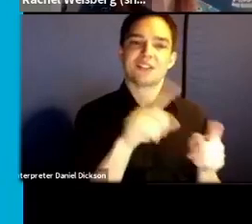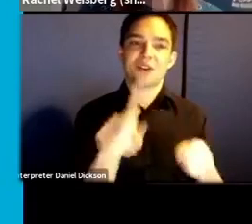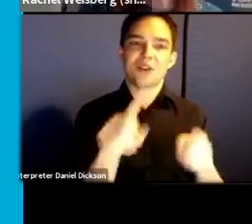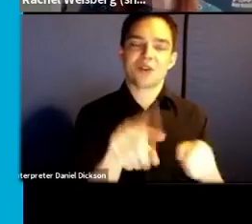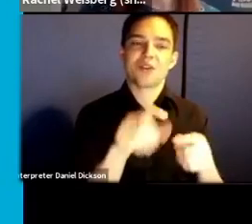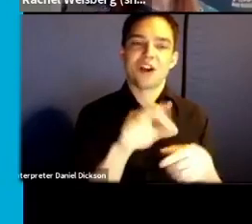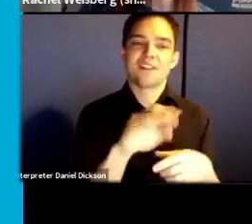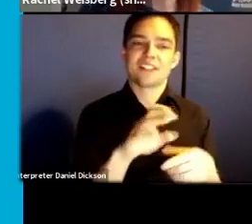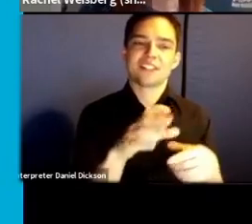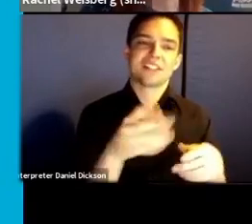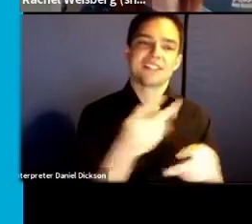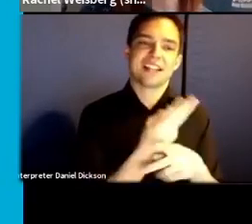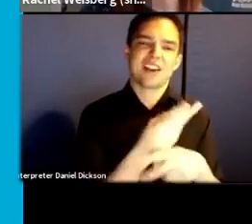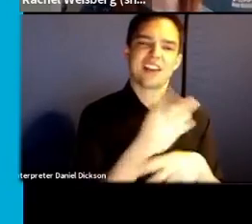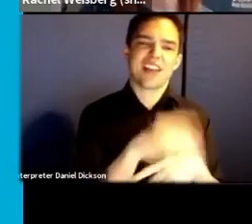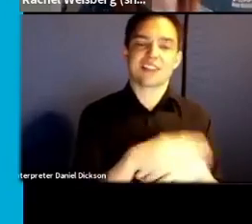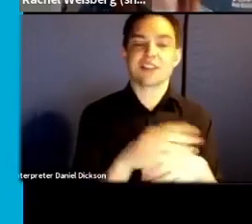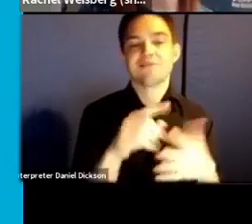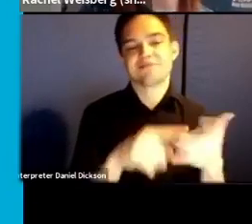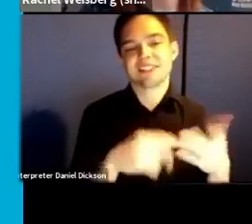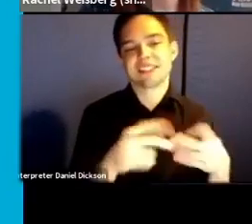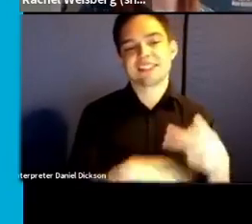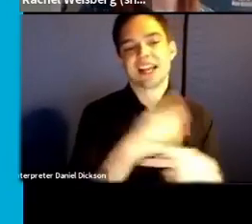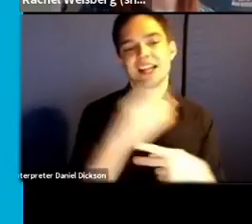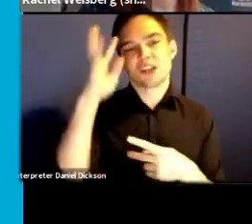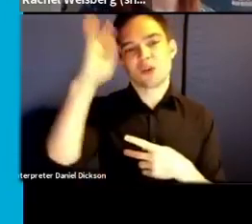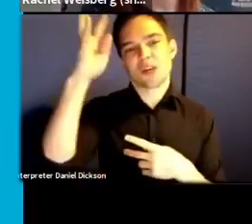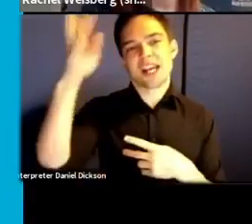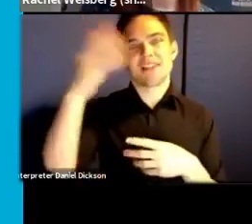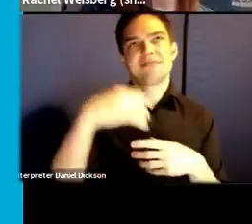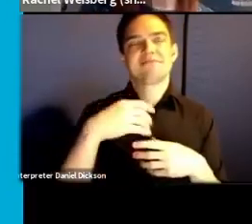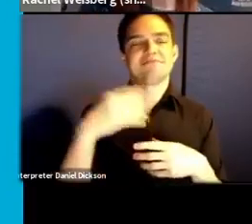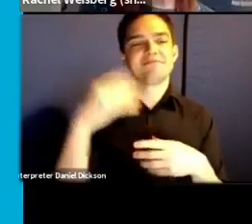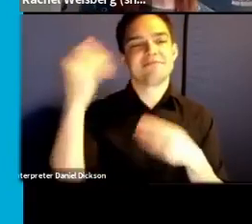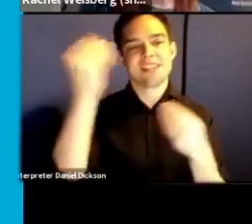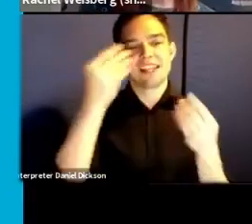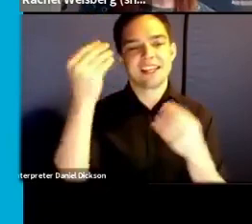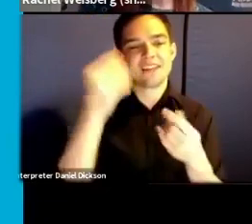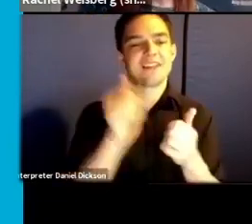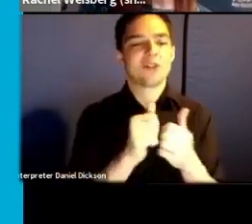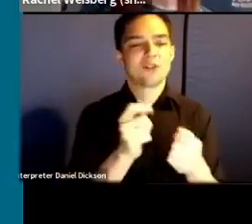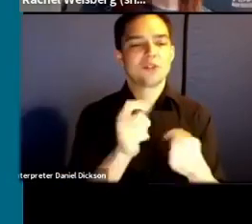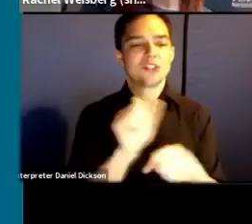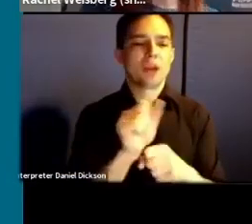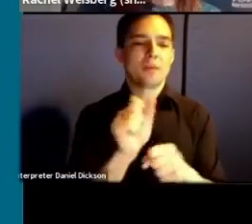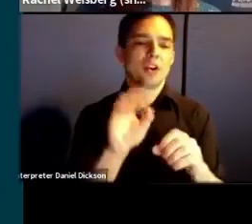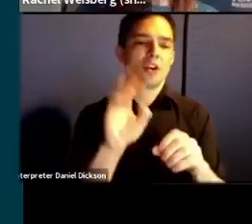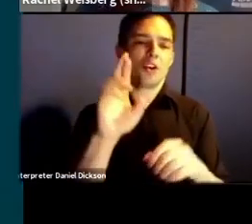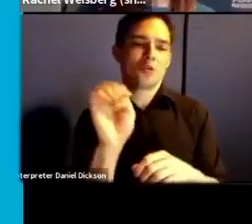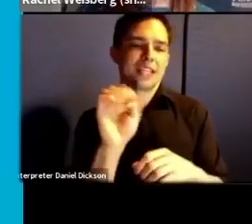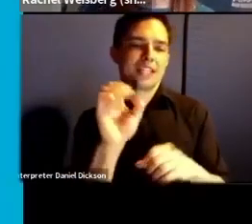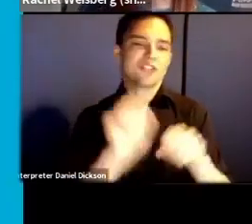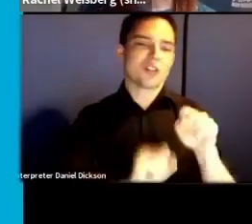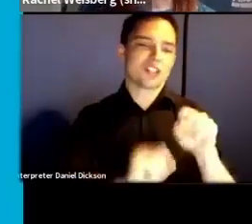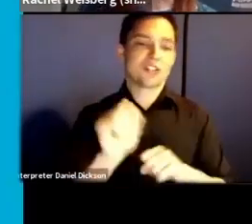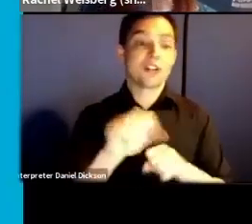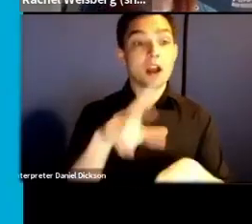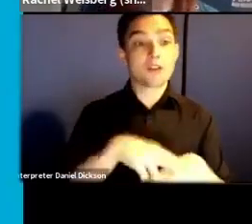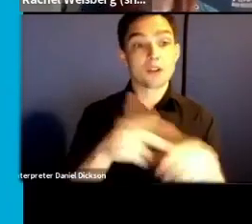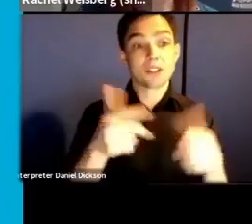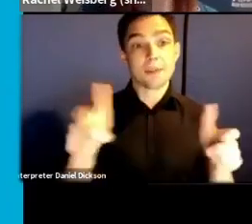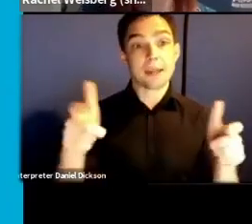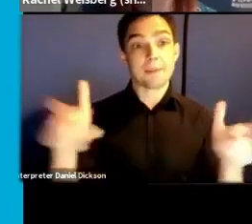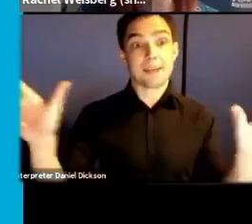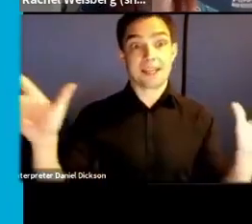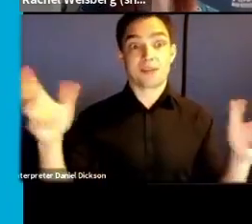do it. So those are the types of creative thinking that we need to do about job restructuring. Of course, the big